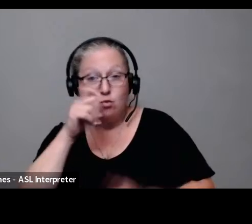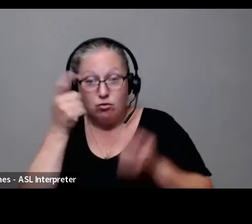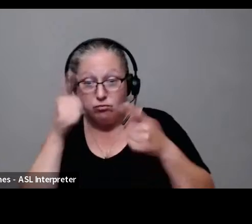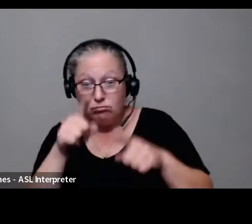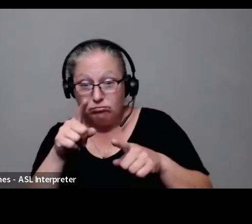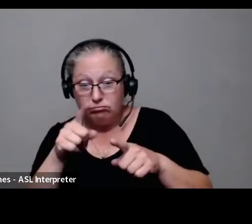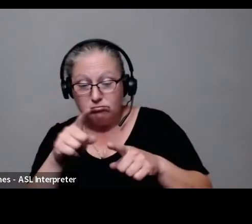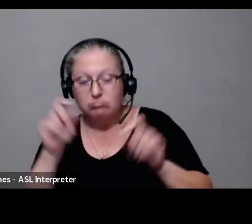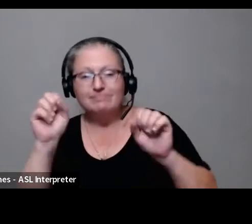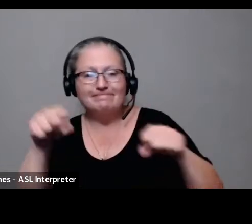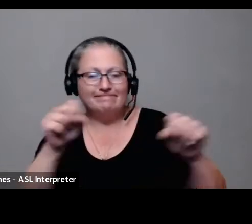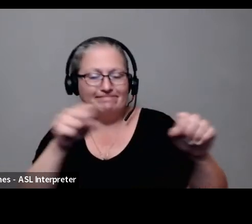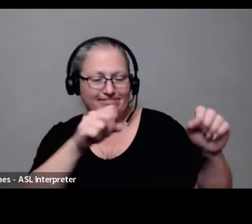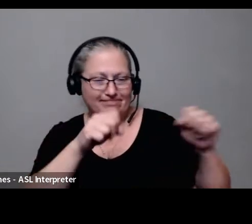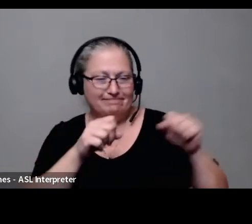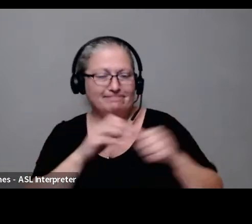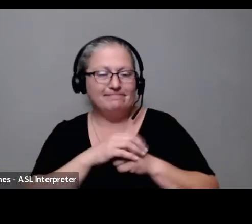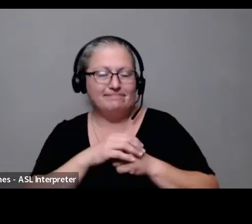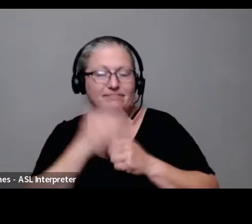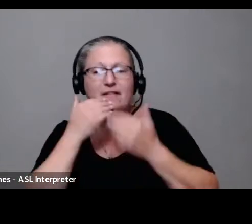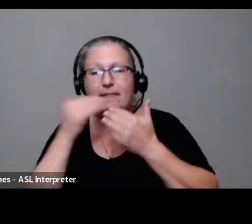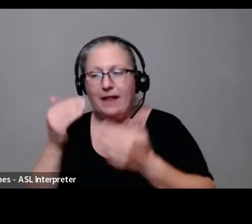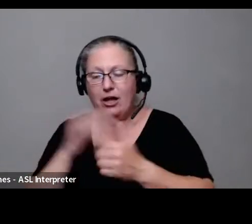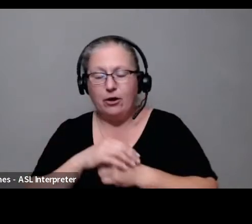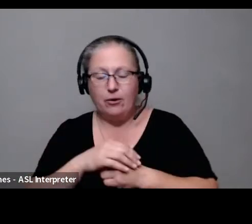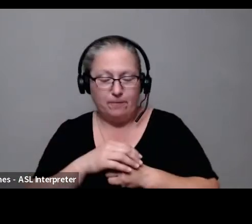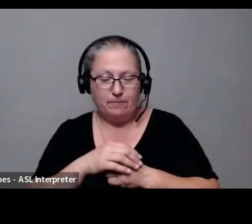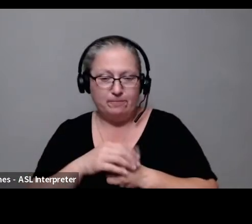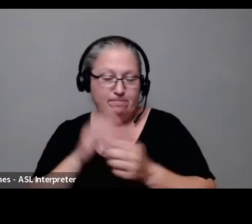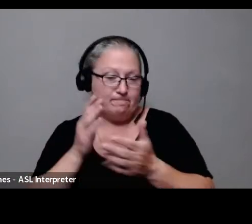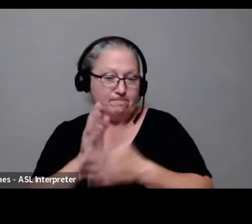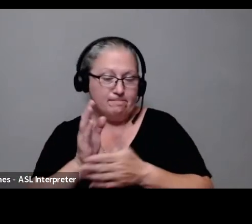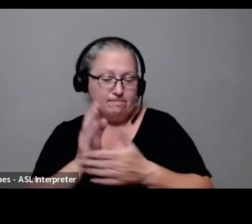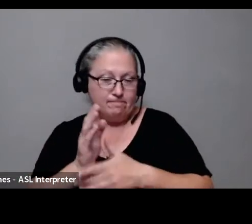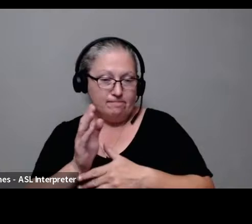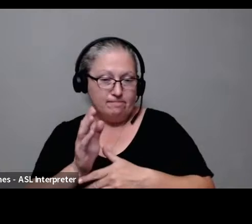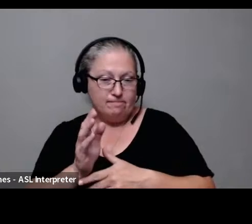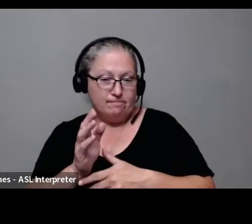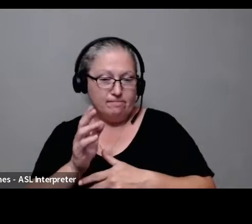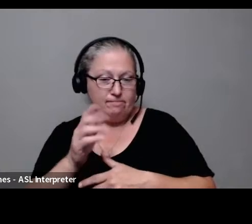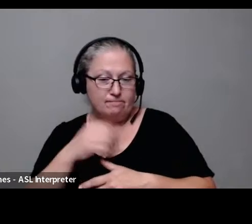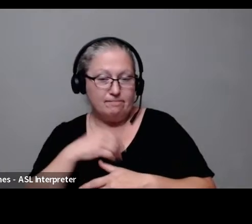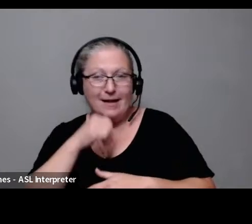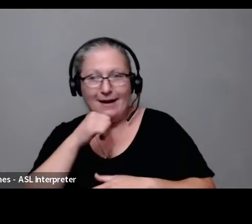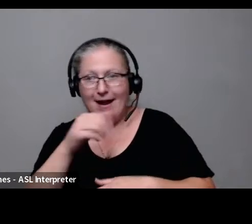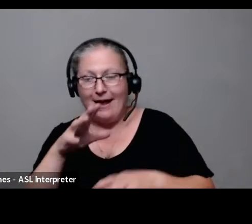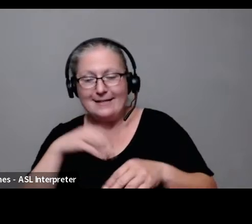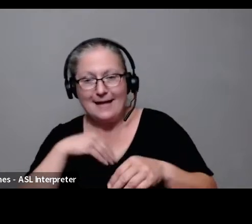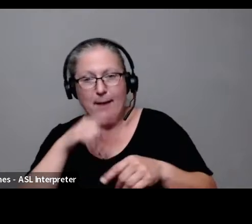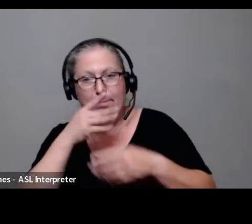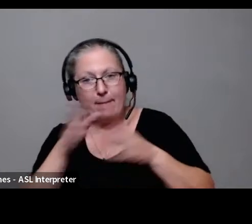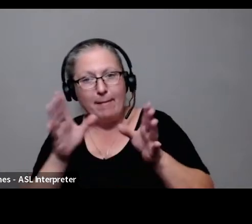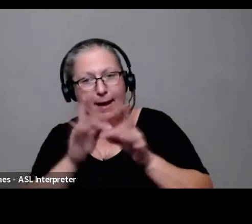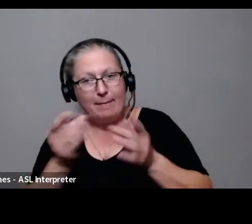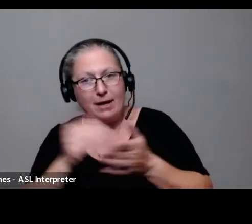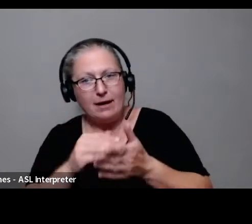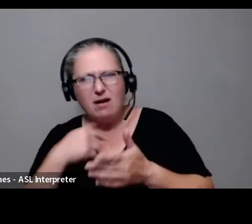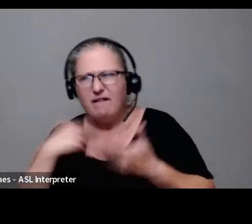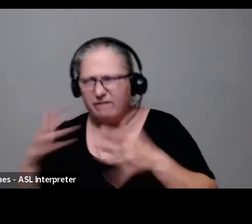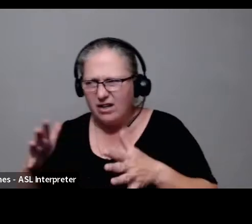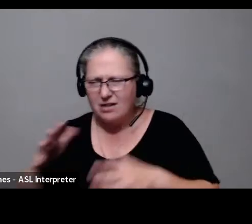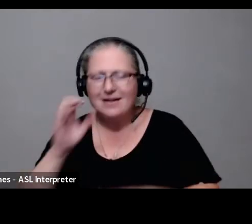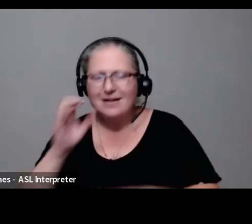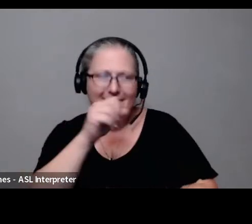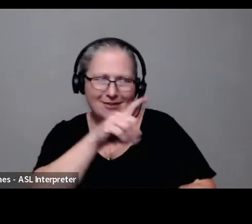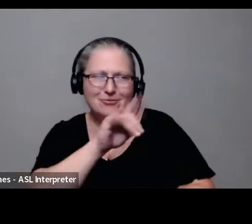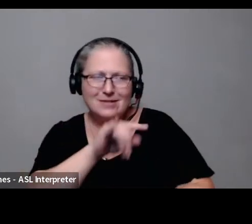favor? Aye. Aye. Thank you. Okay. I didn't take public comment again. No, I did. You did on that